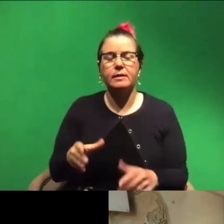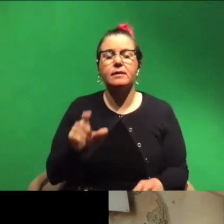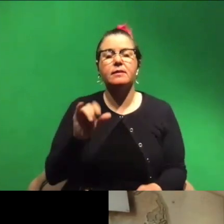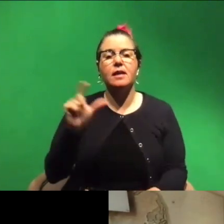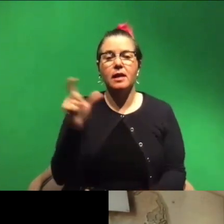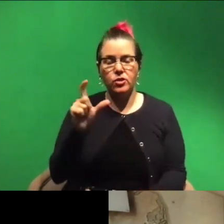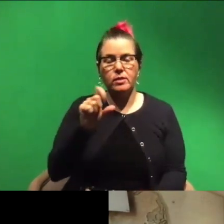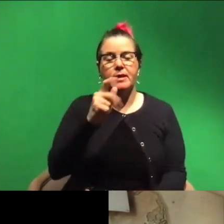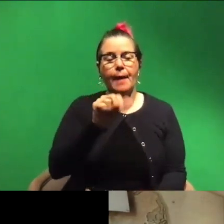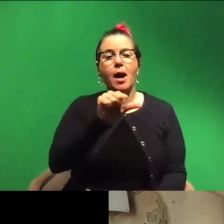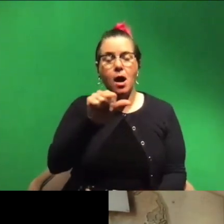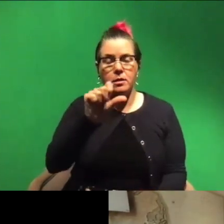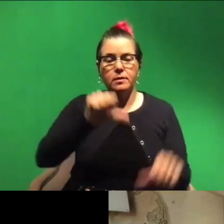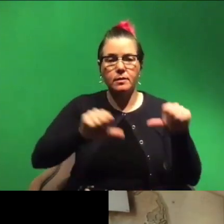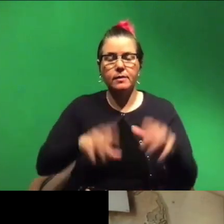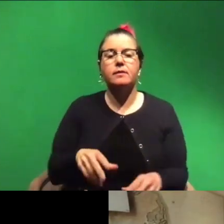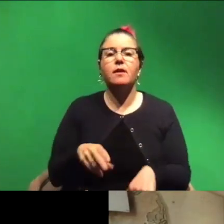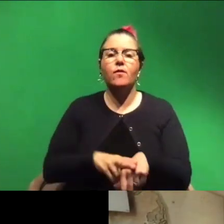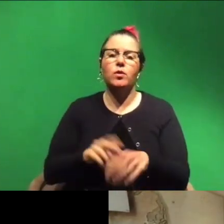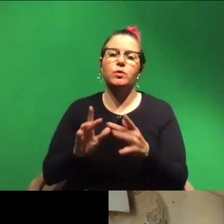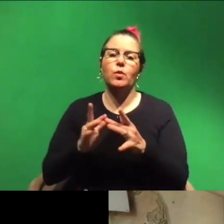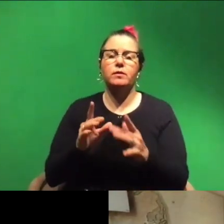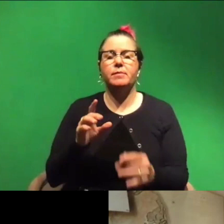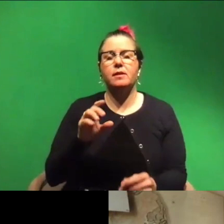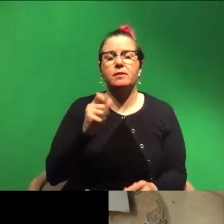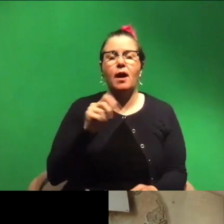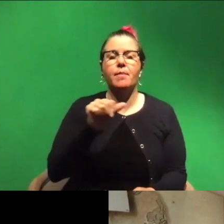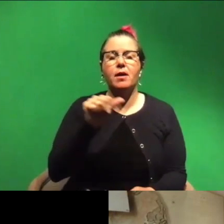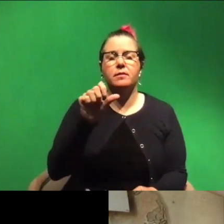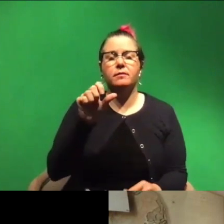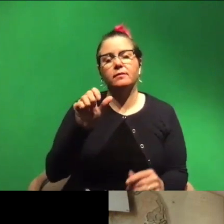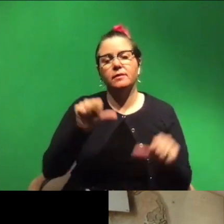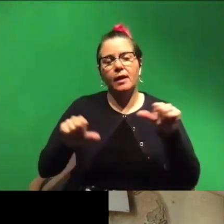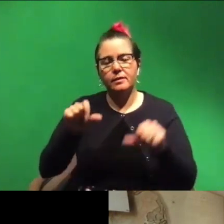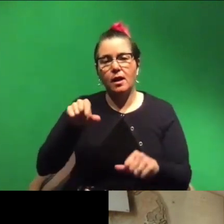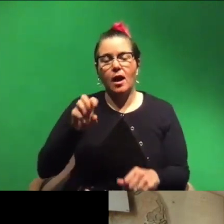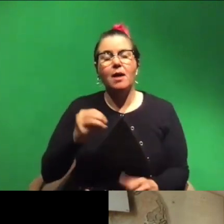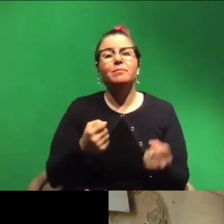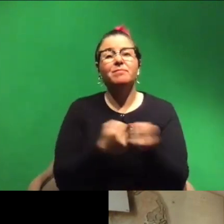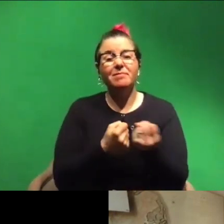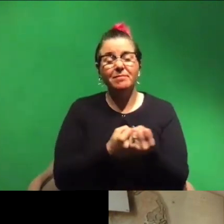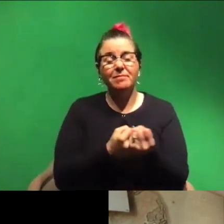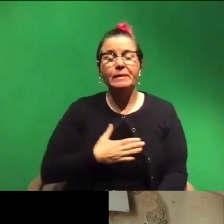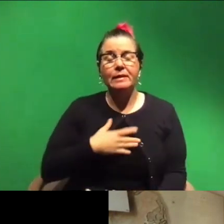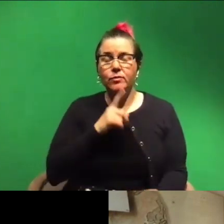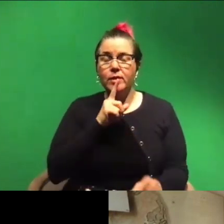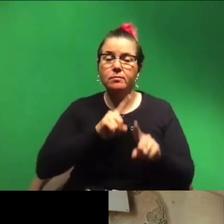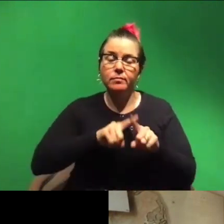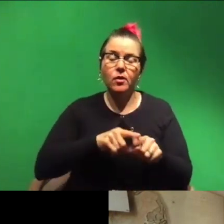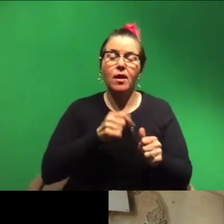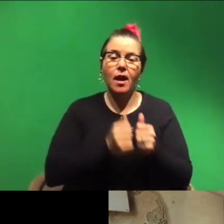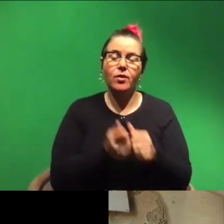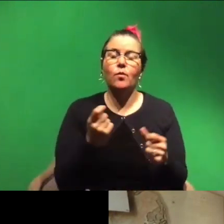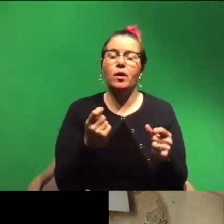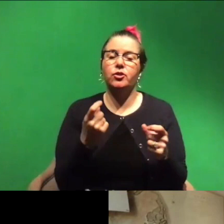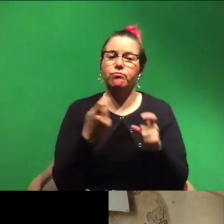a Scientist. And of course, our website, skypeascientist.com. Please support our program. We really rely on everyone to pitch together to